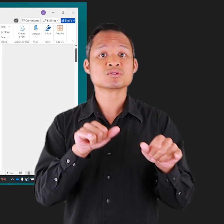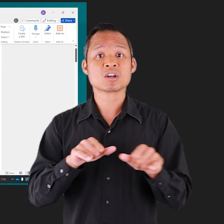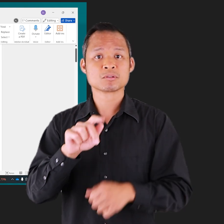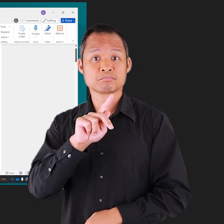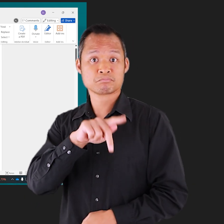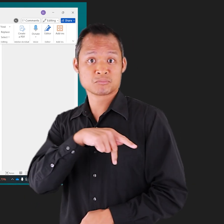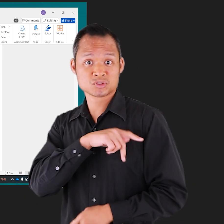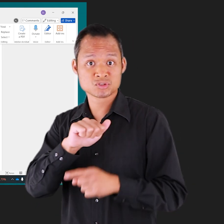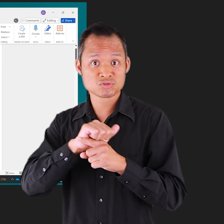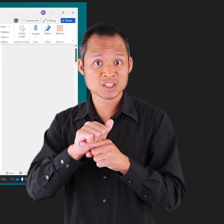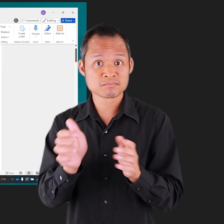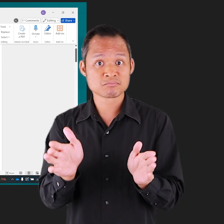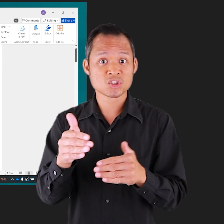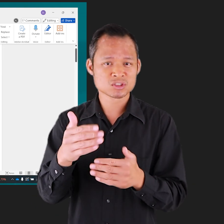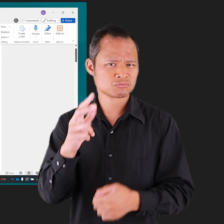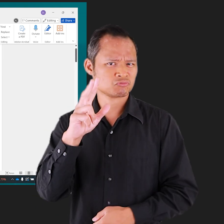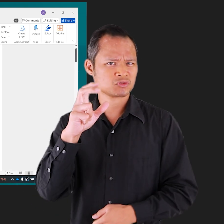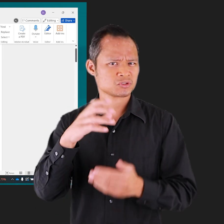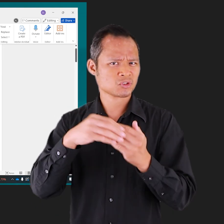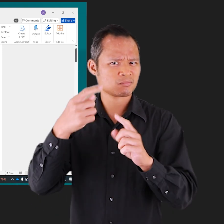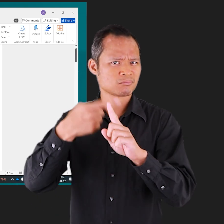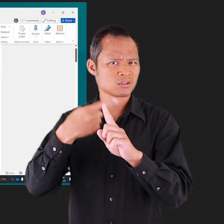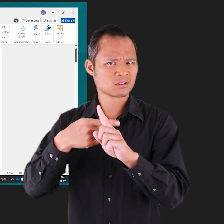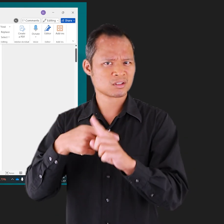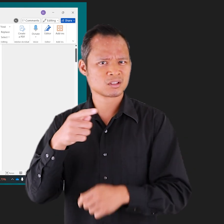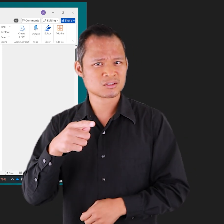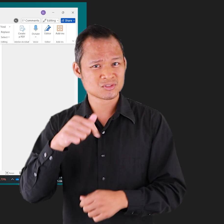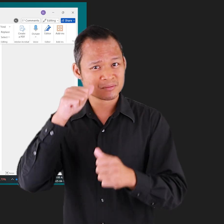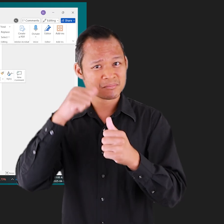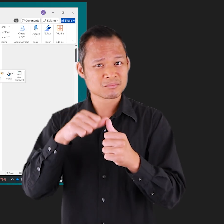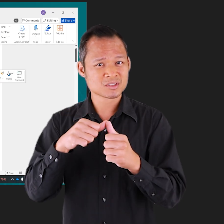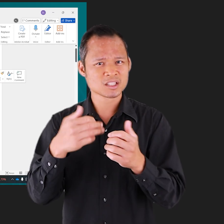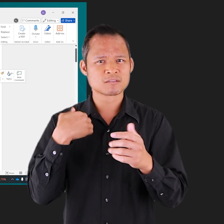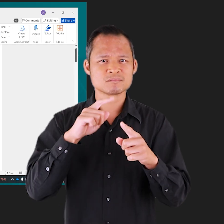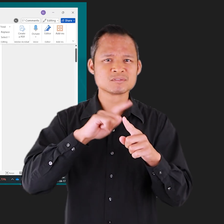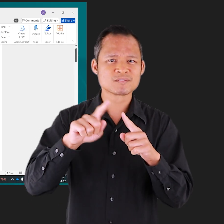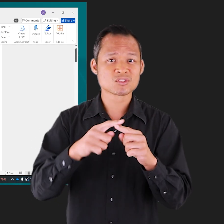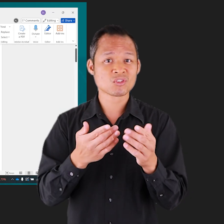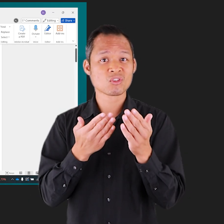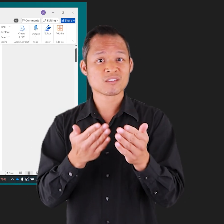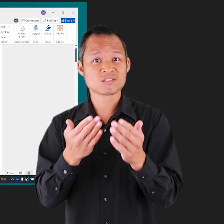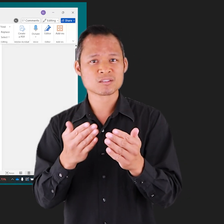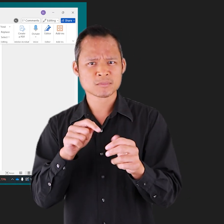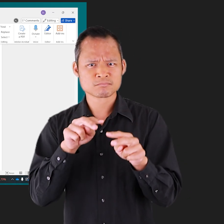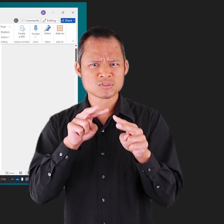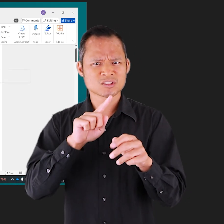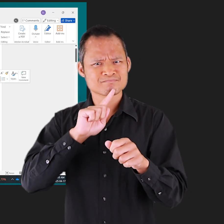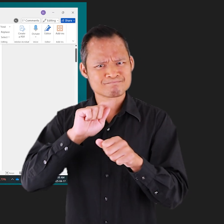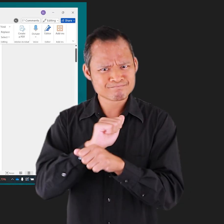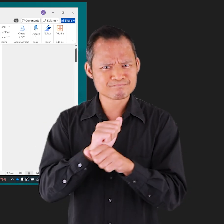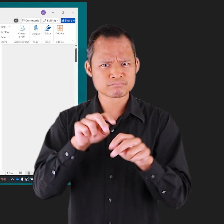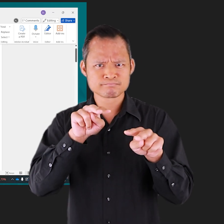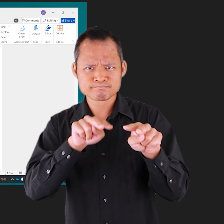roughly $85 a month, and the most common personal training package of $300 per month. Remember that they may